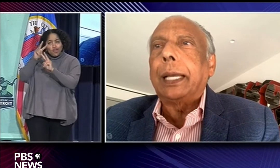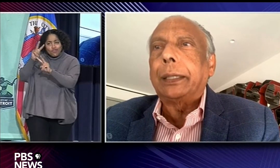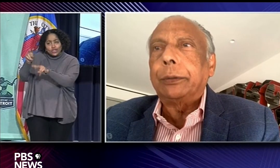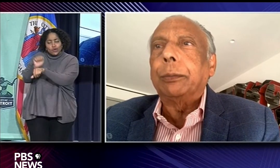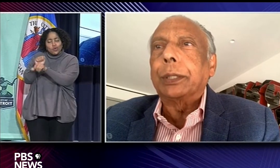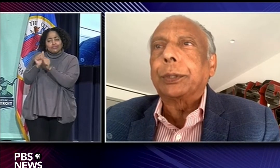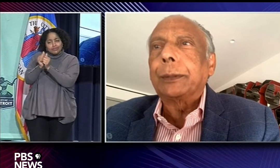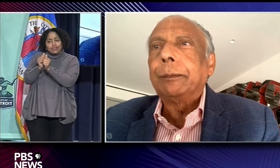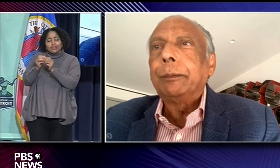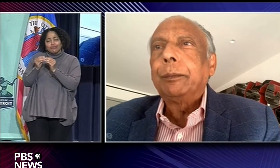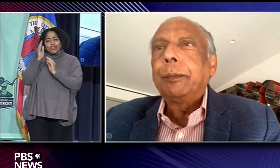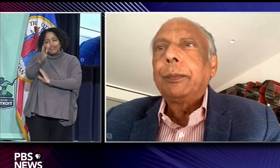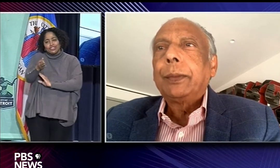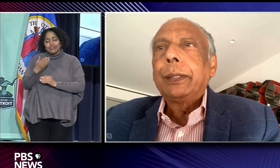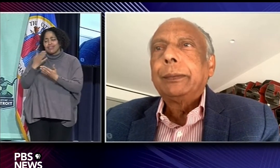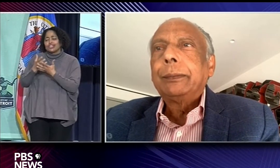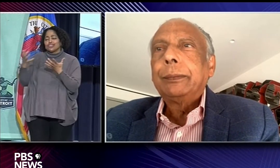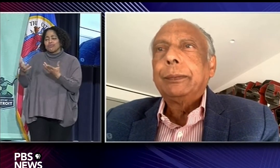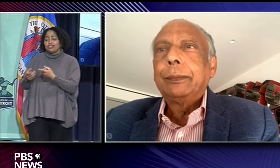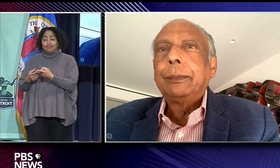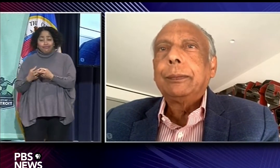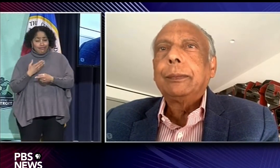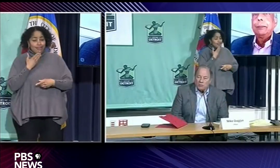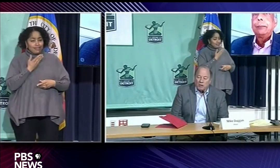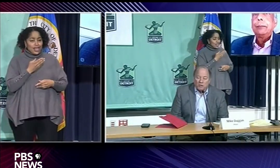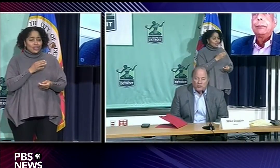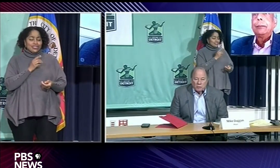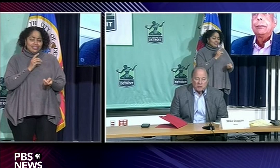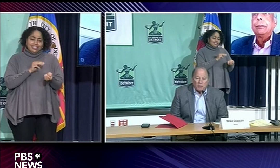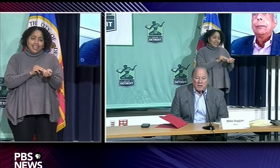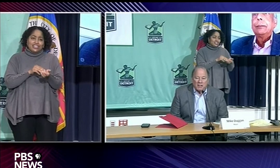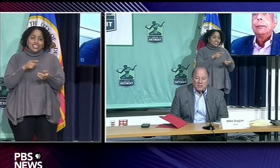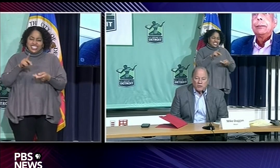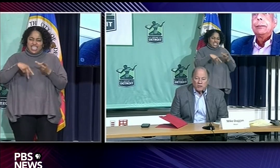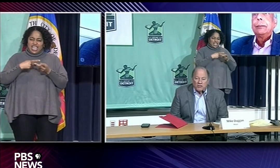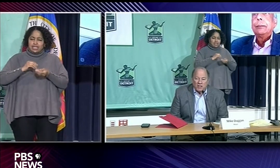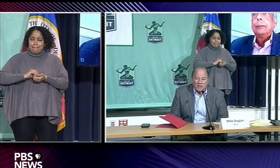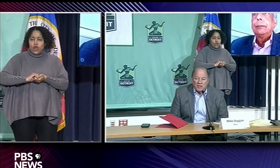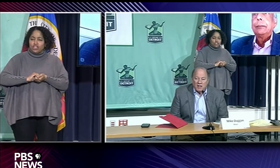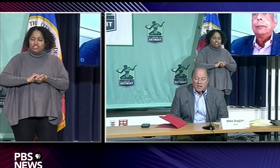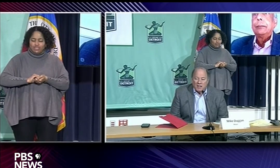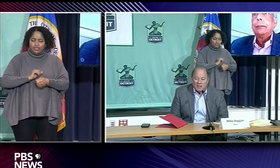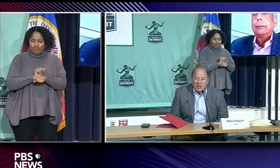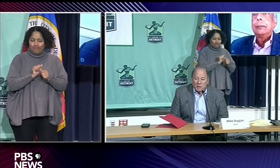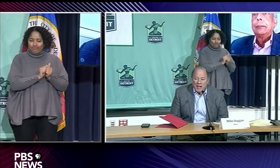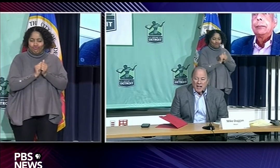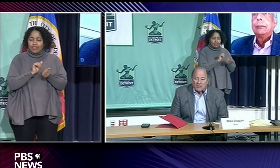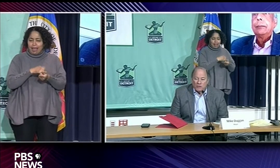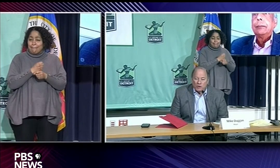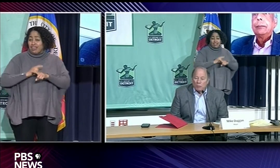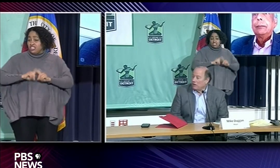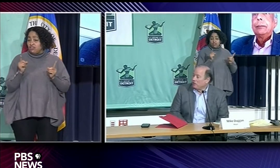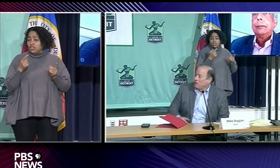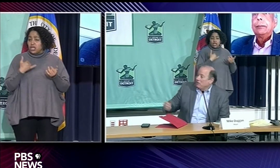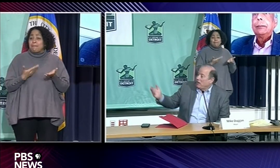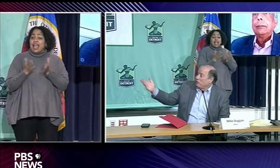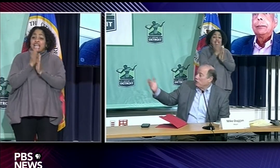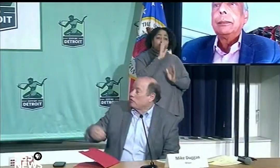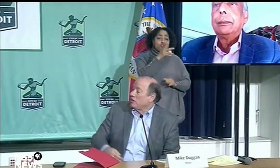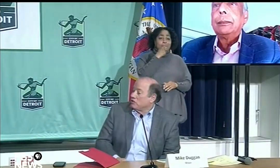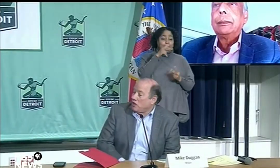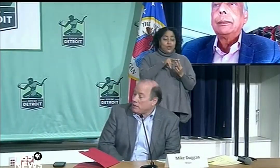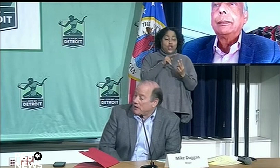this. Thank you so much. Well, thank you, Doctor. These are the kinds of partnerships that are making a difference, and now I'm going to ask if your partner,